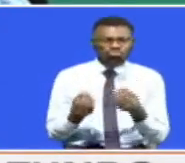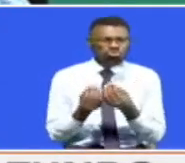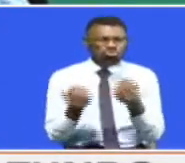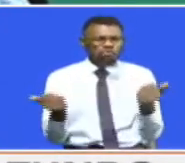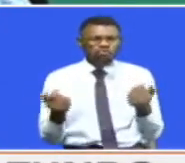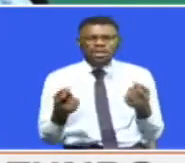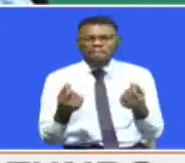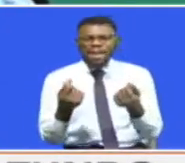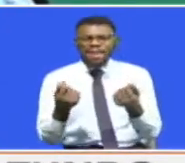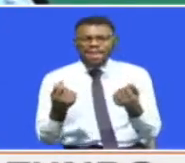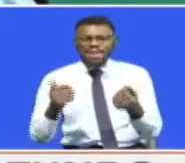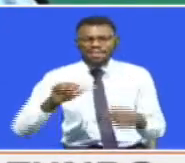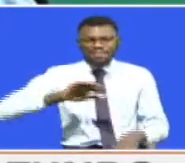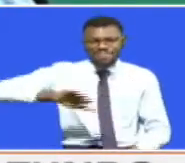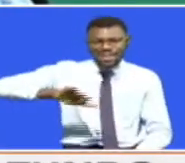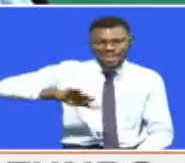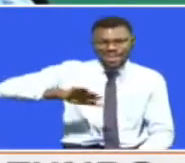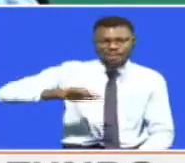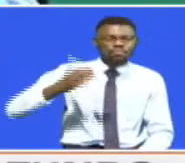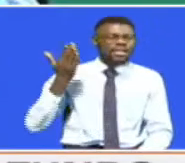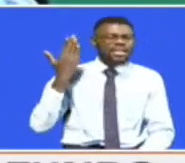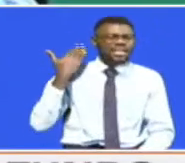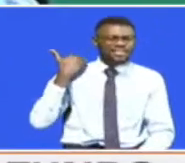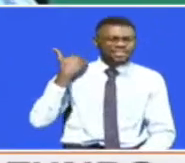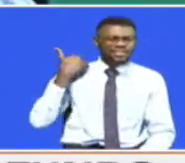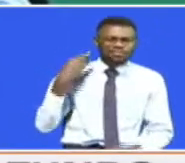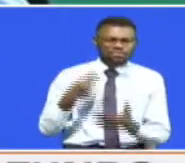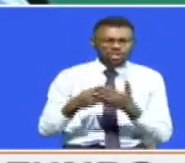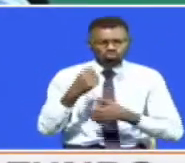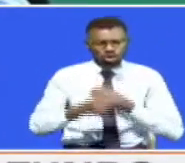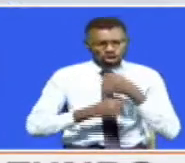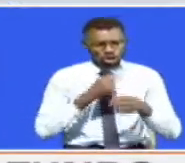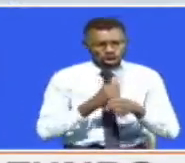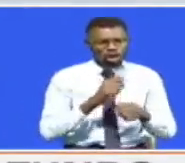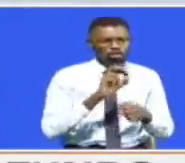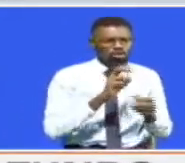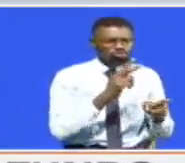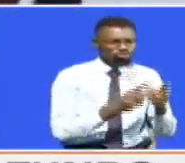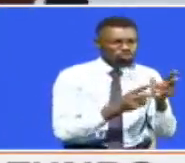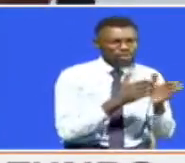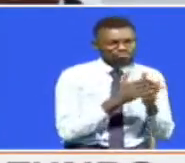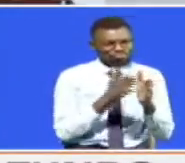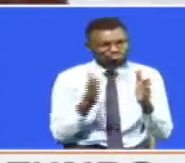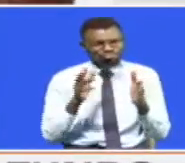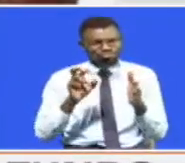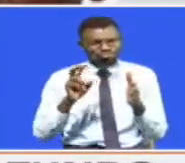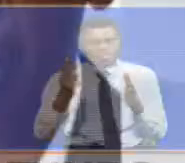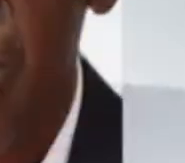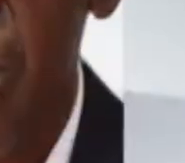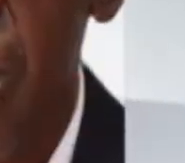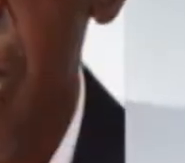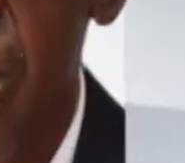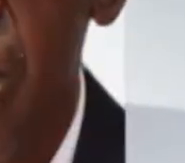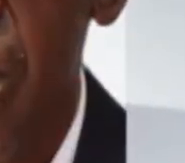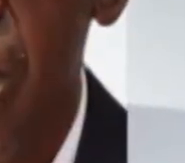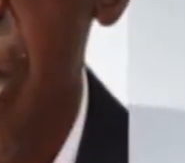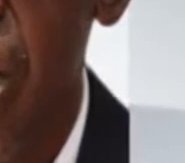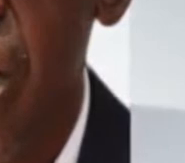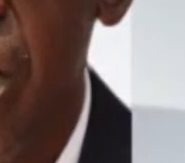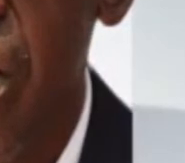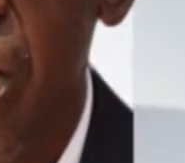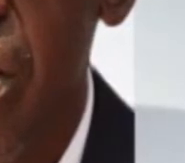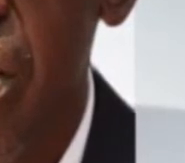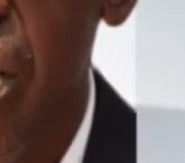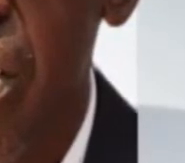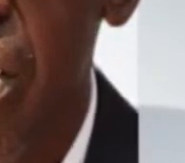owed from the last financial year 2022-2023. The government is demanding that principals must have individual